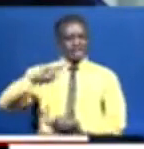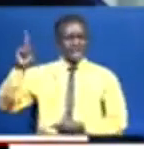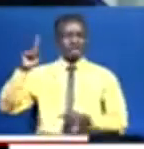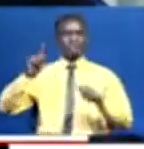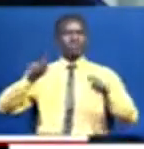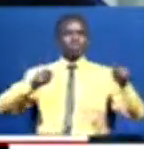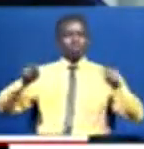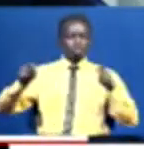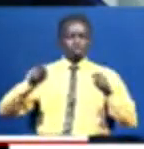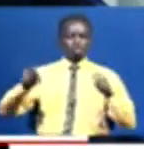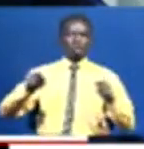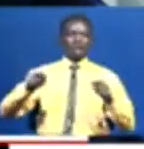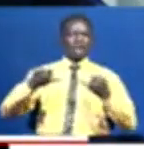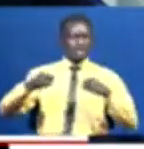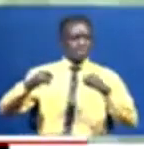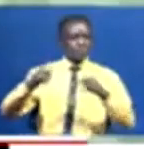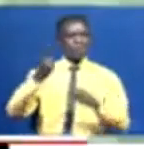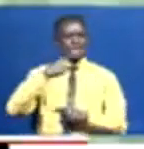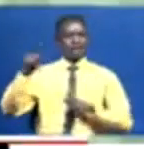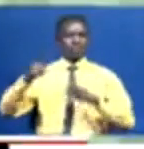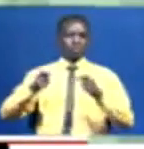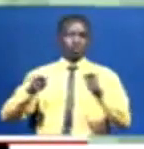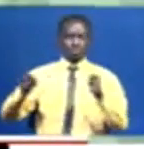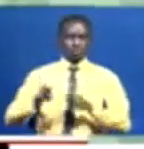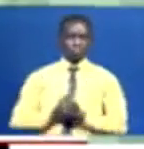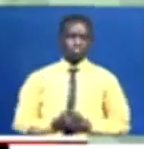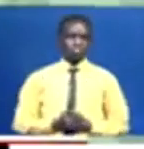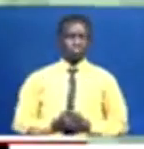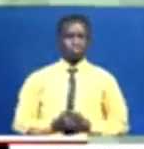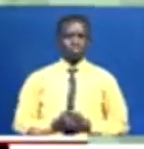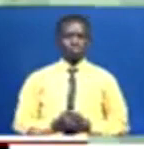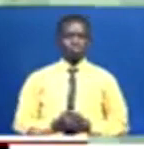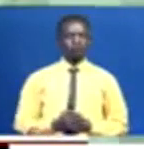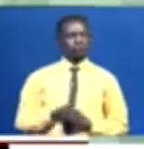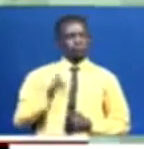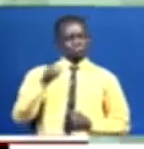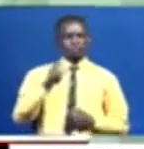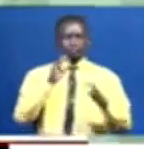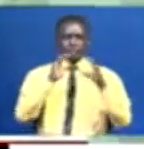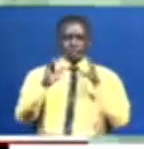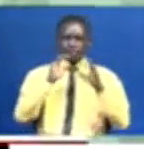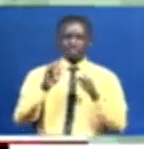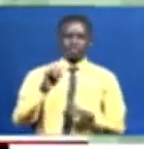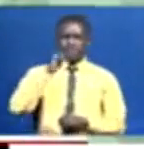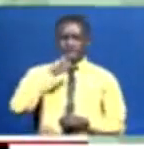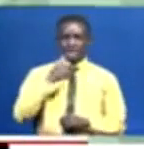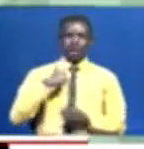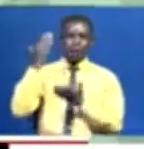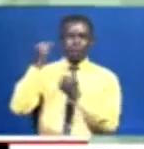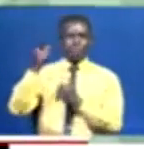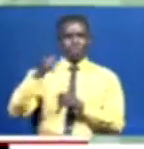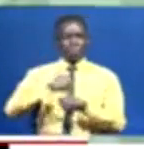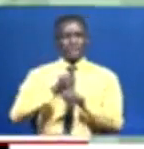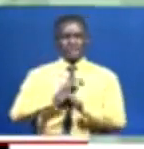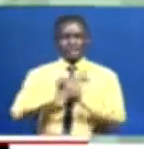to prevent this from happening. What is this conversation, and I hope you clear it out for us tonight, that in the